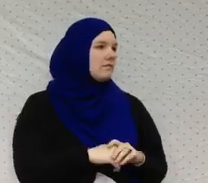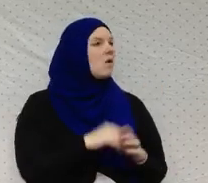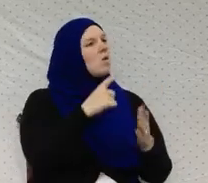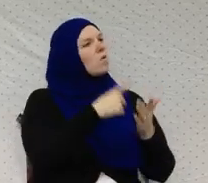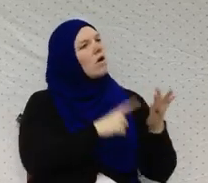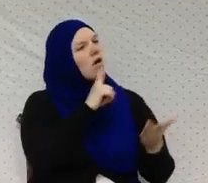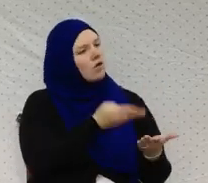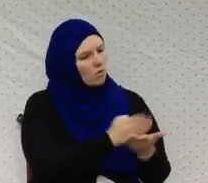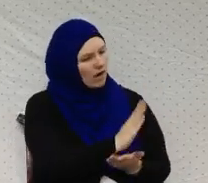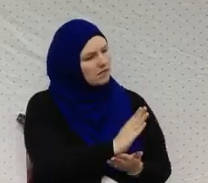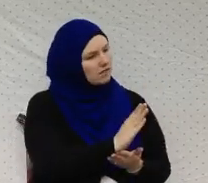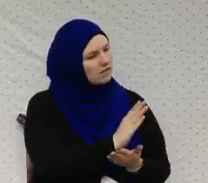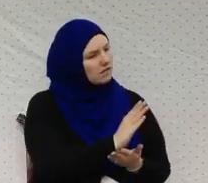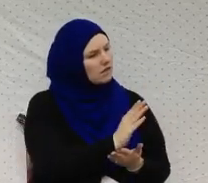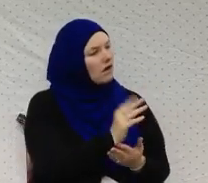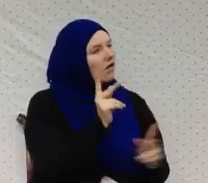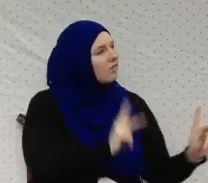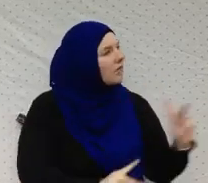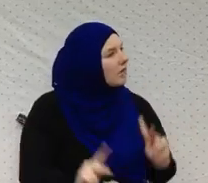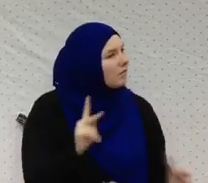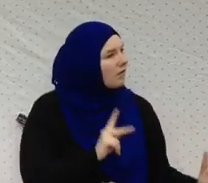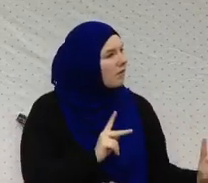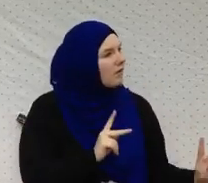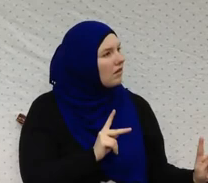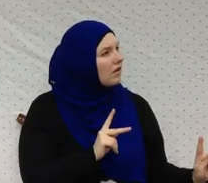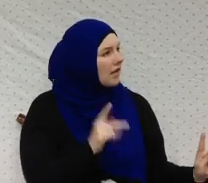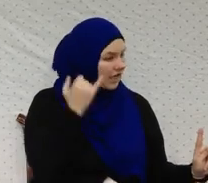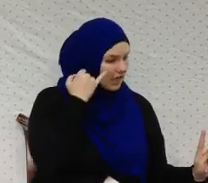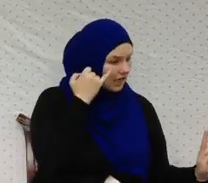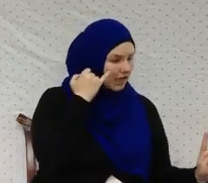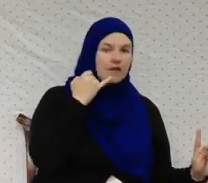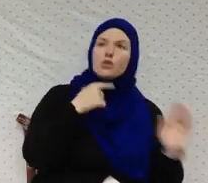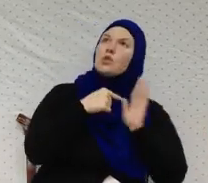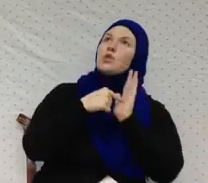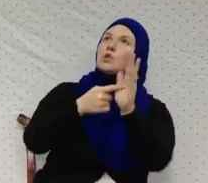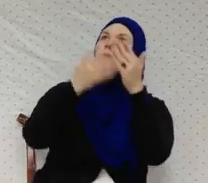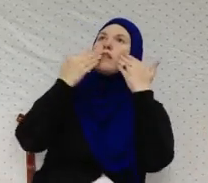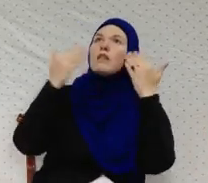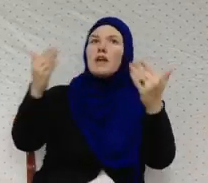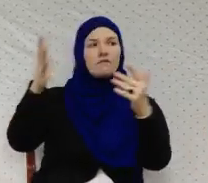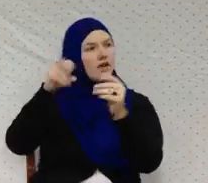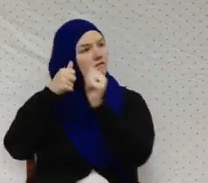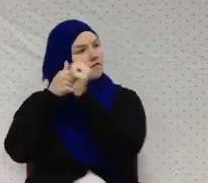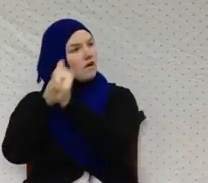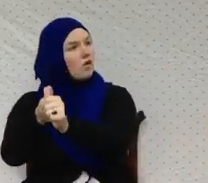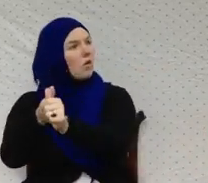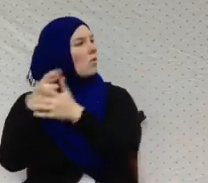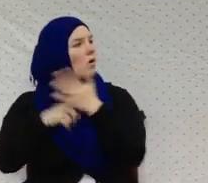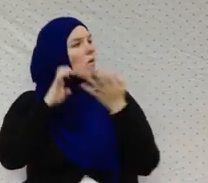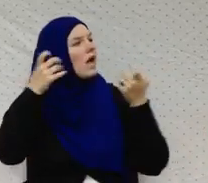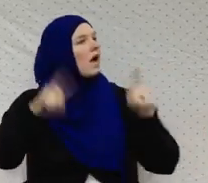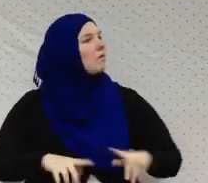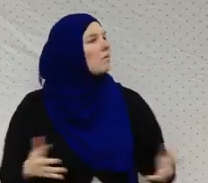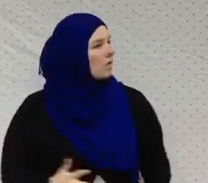What are the rights of people in Allah if they deliver His rights to Him? The Prophet